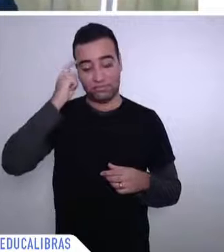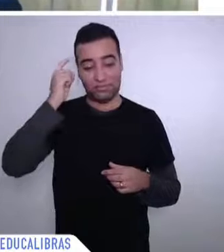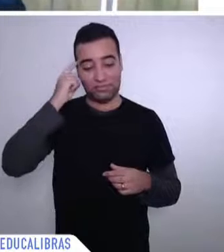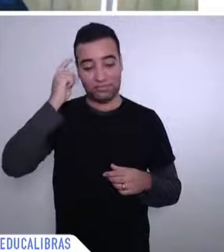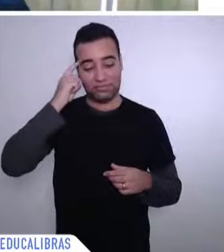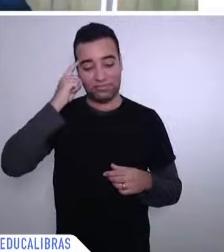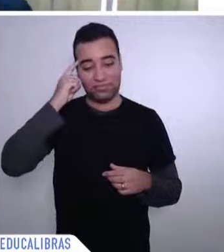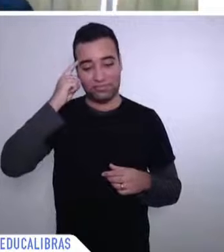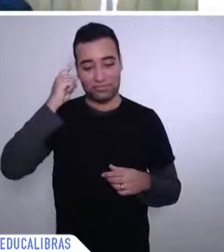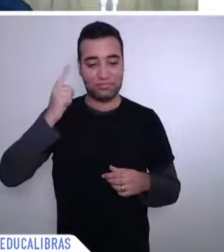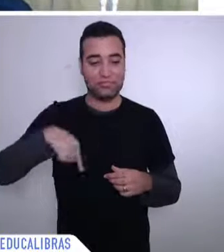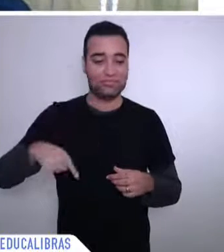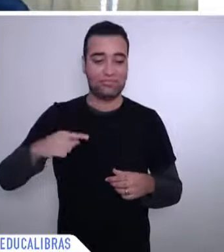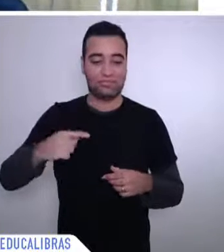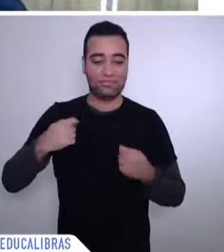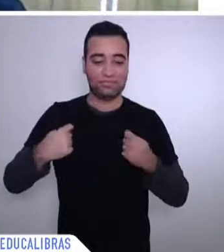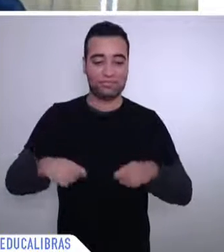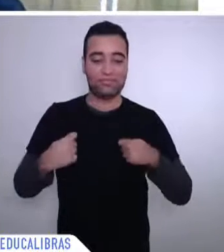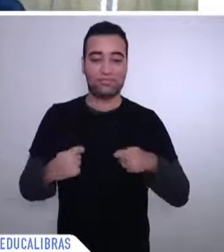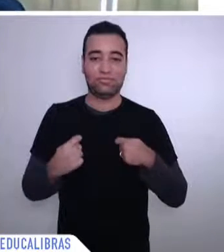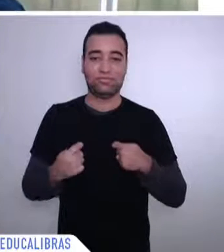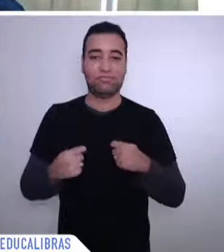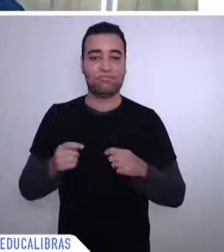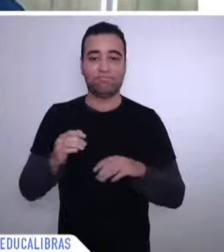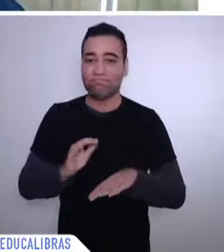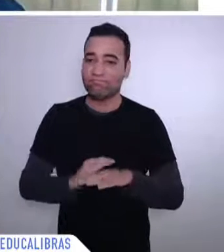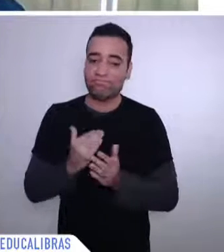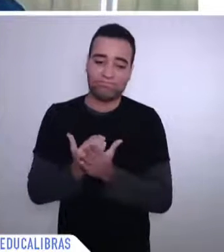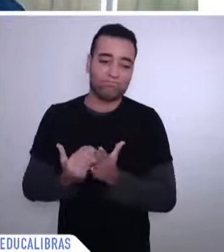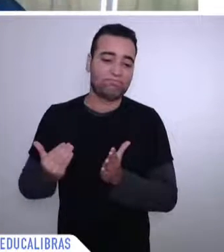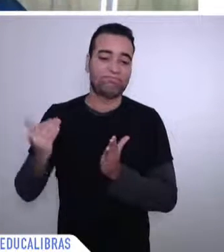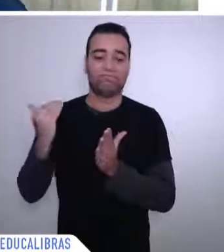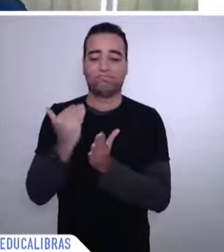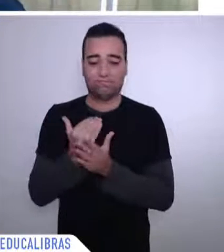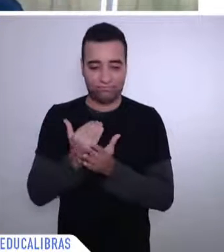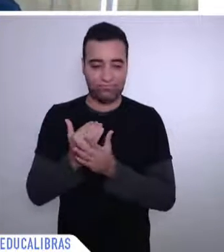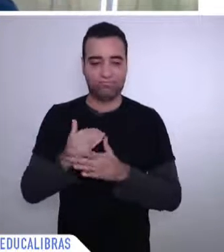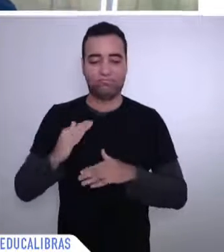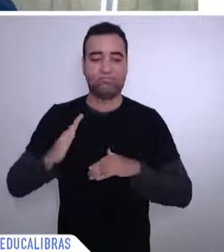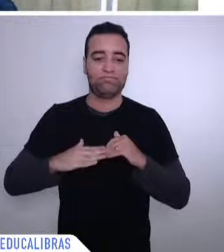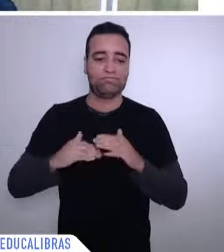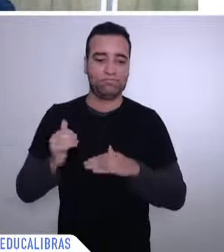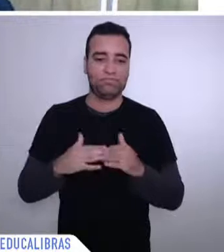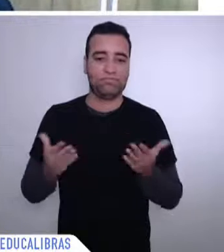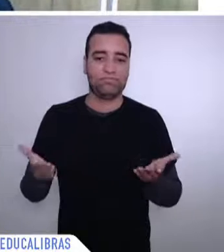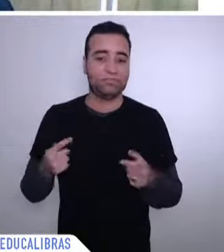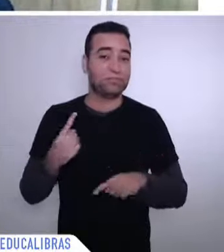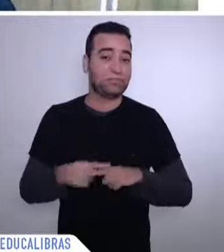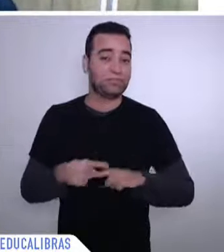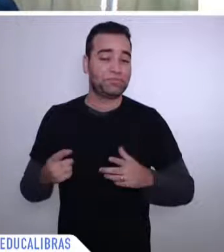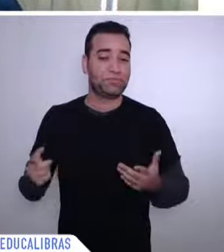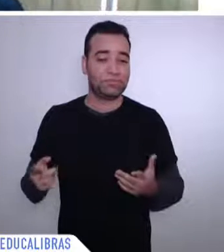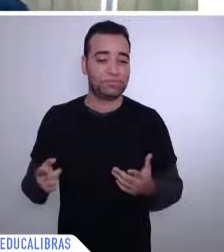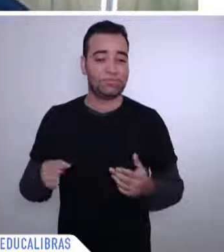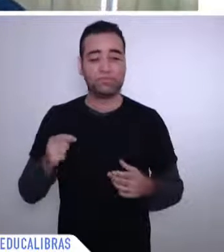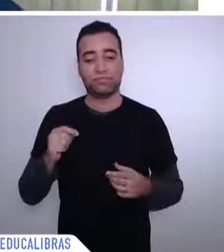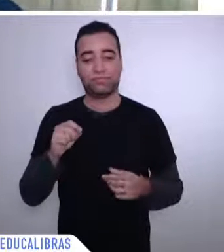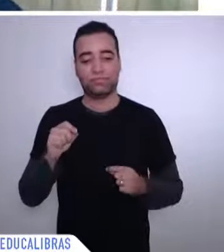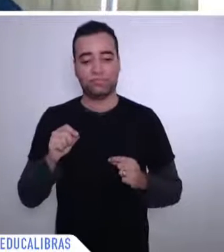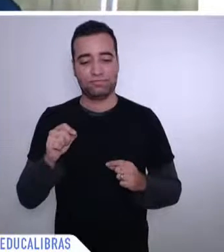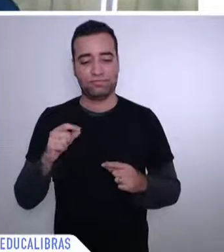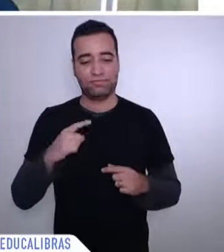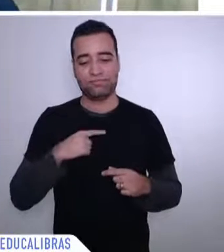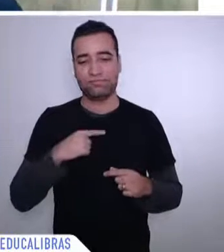employ. And in this current condition, we need to deepen professional training because